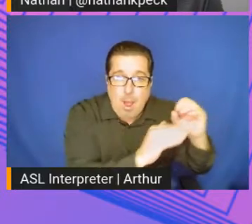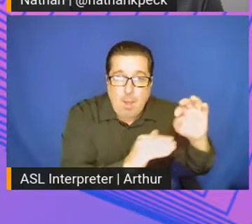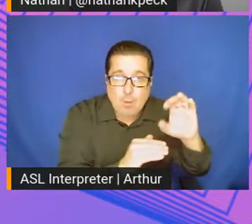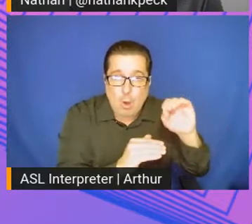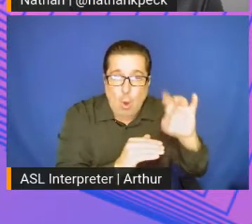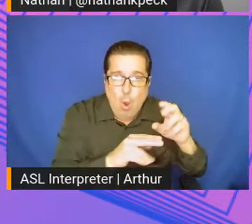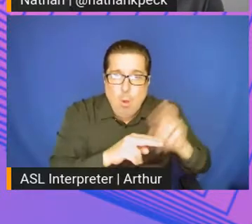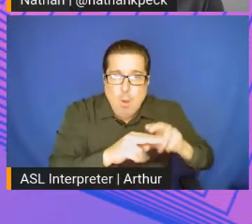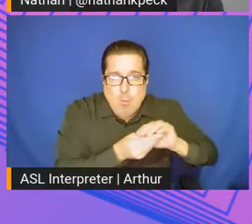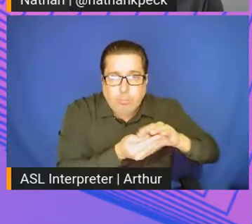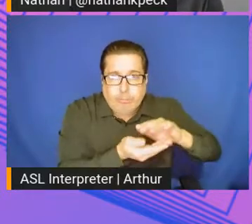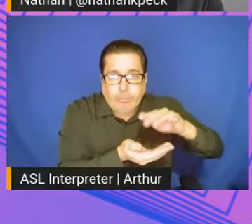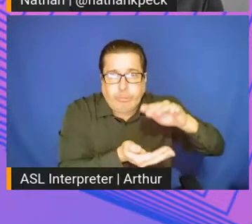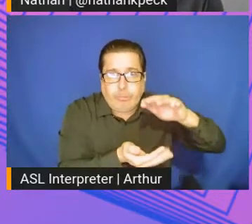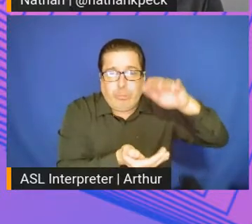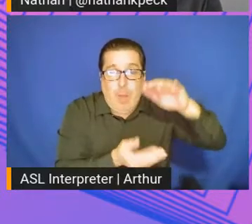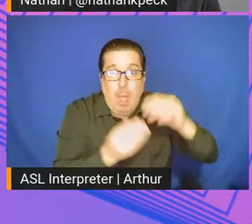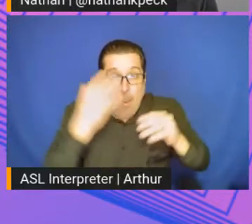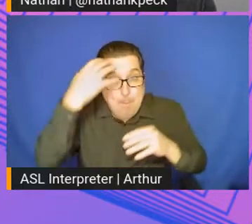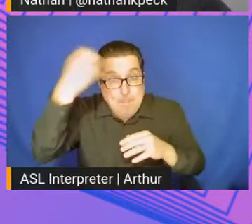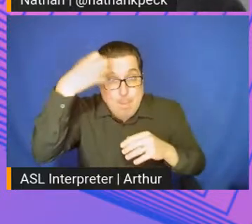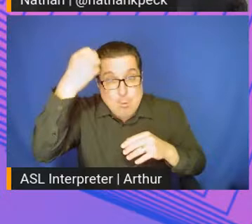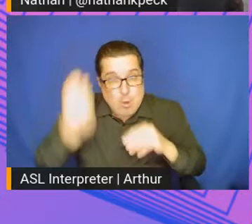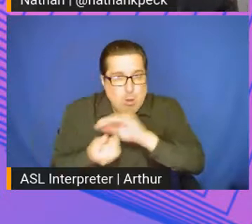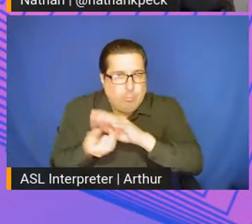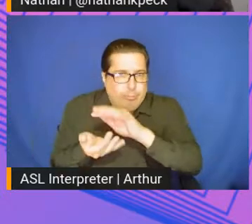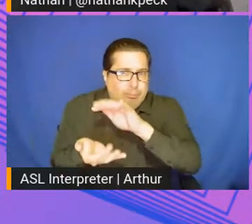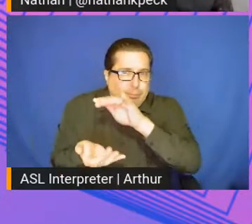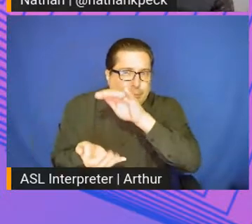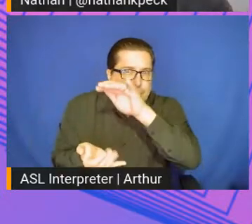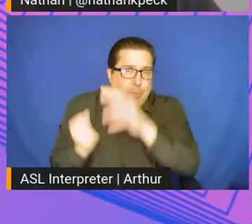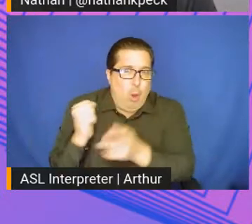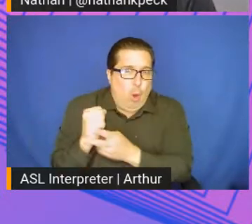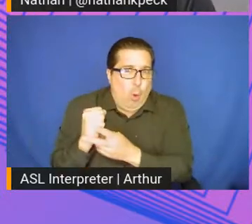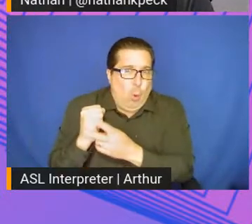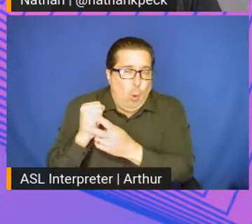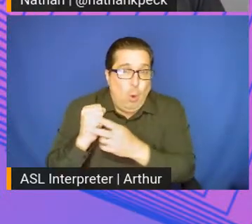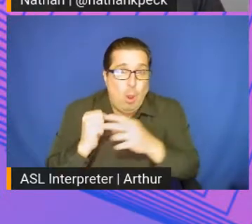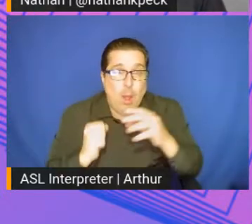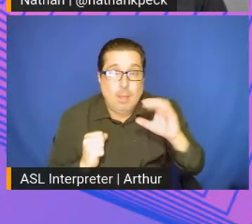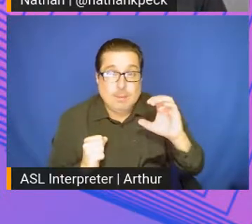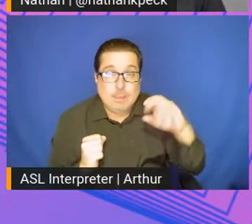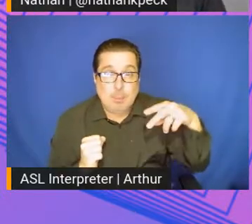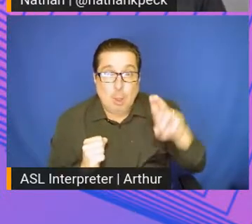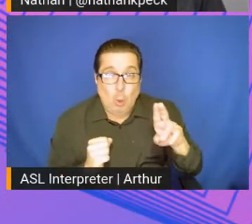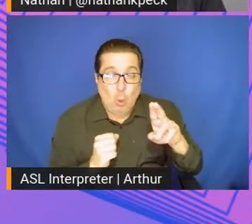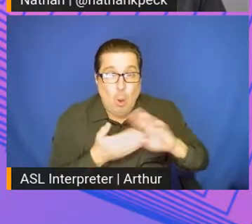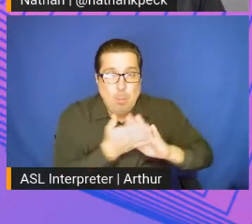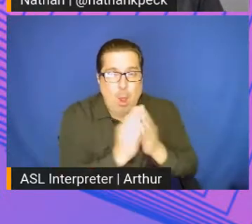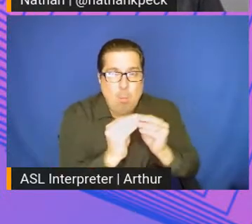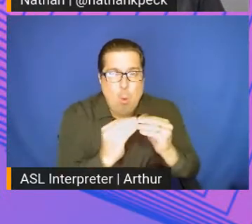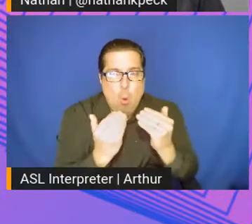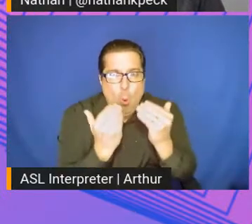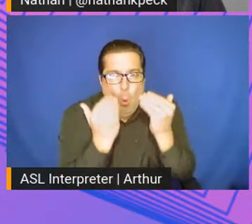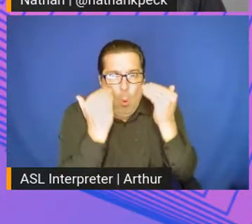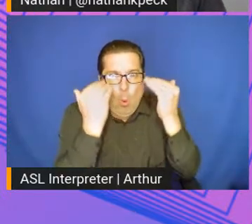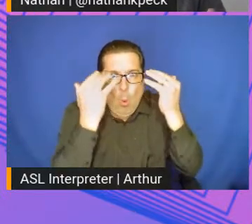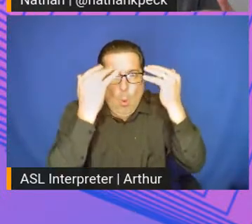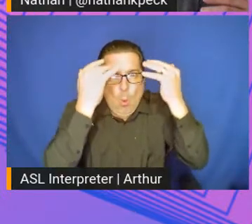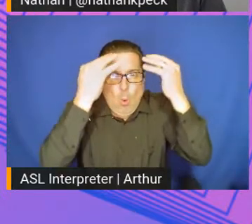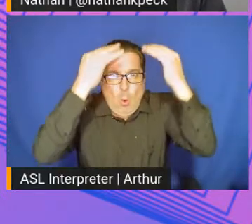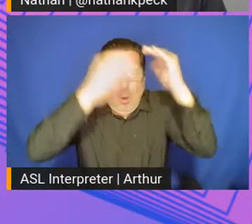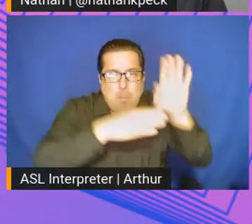up in memory. And as they queue up, the CPU will become so busy that this queue